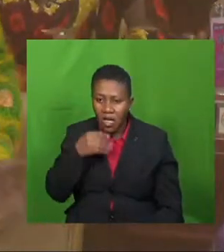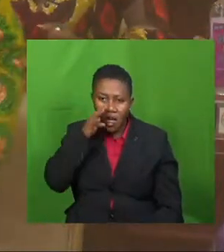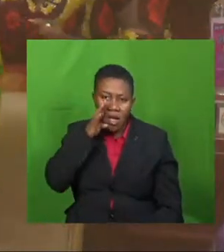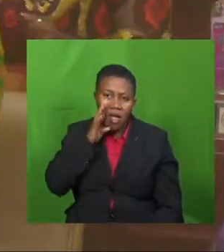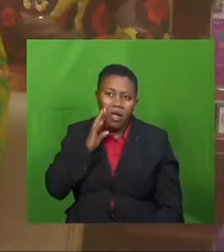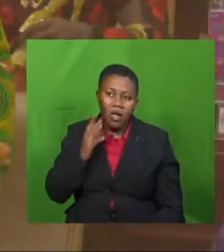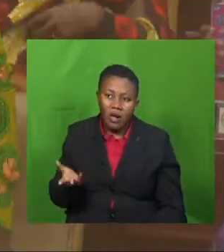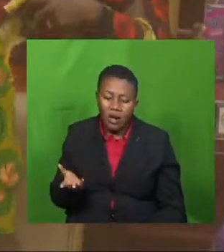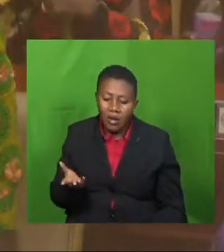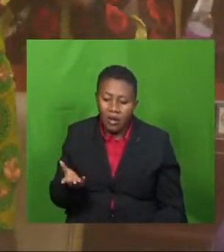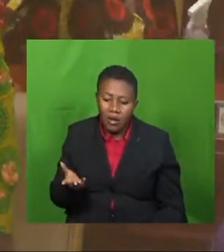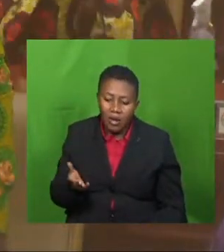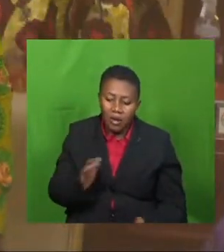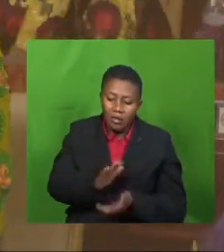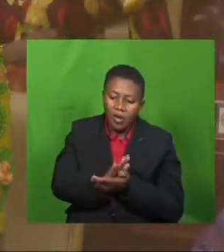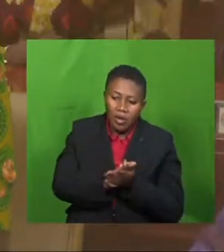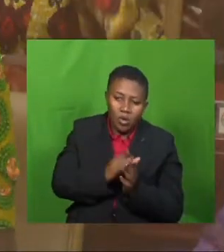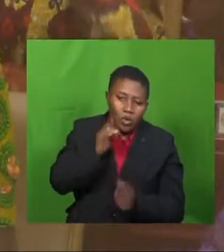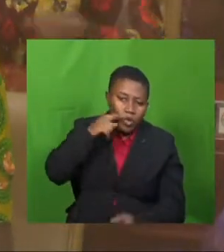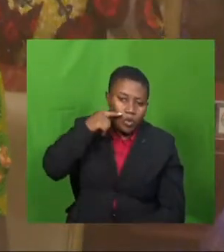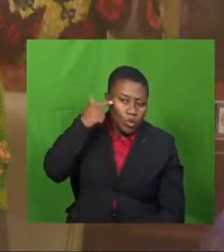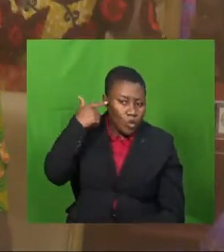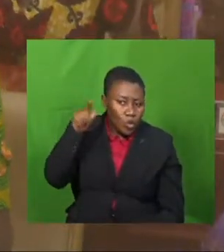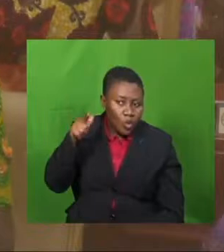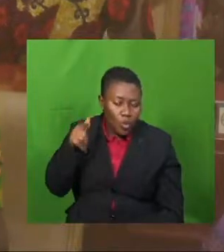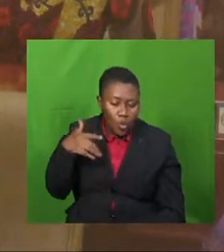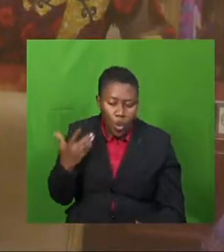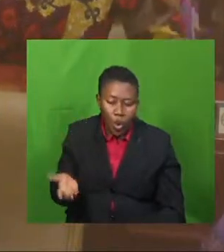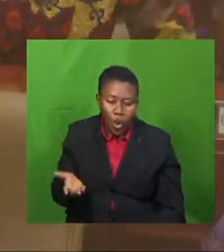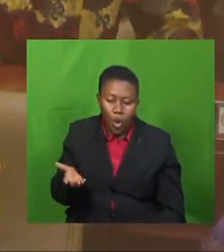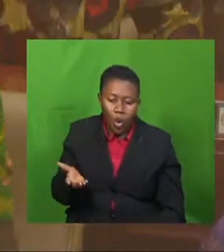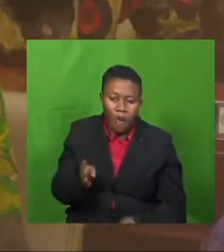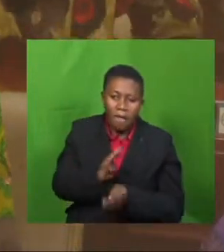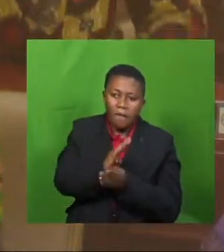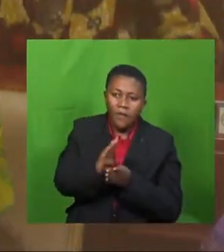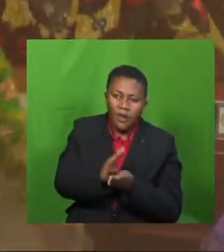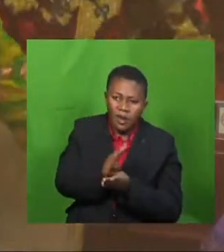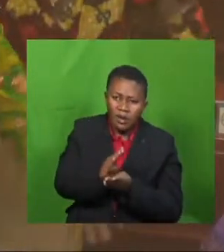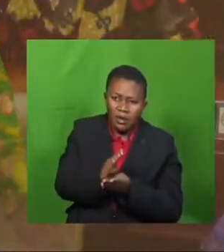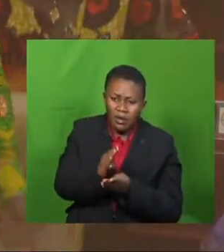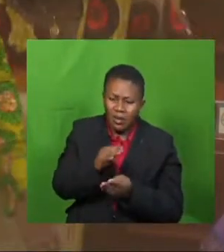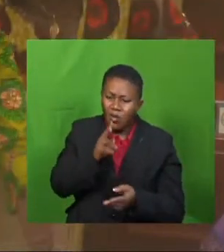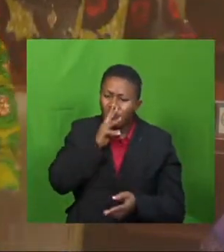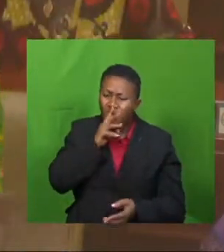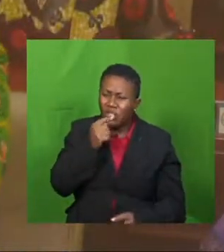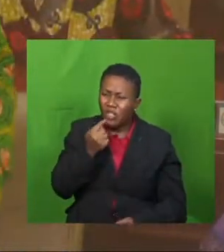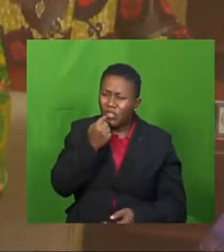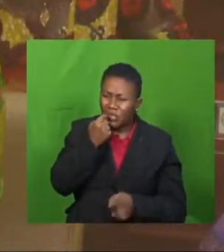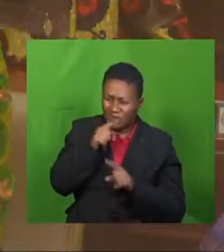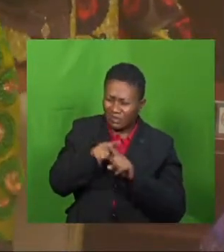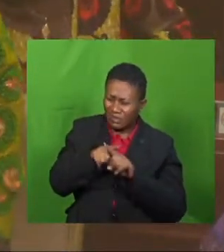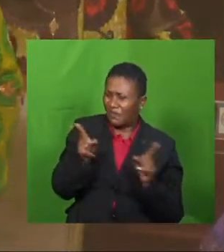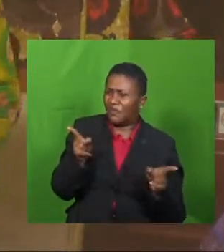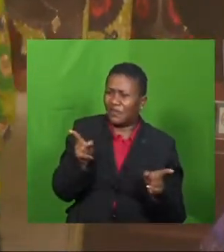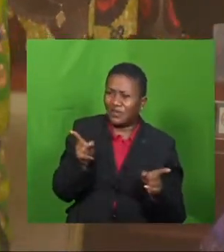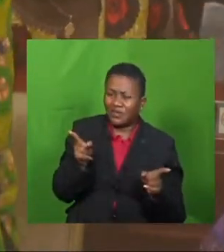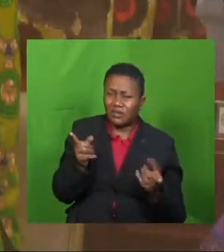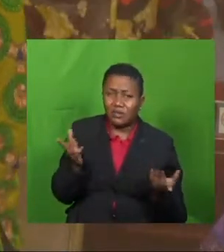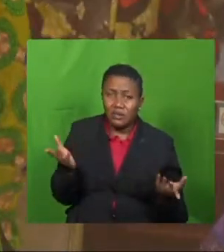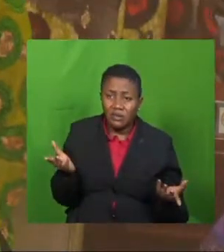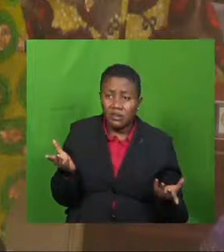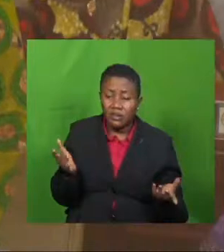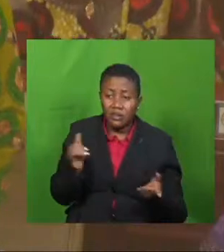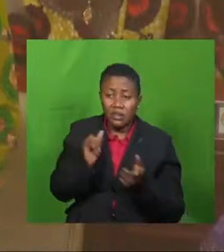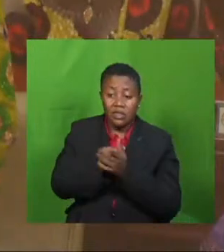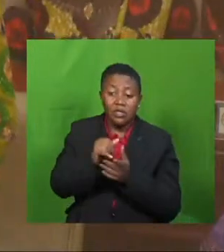either gold or brown. Water has some distinctive taste today. So, Speaker, this is not